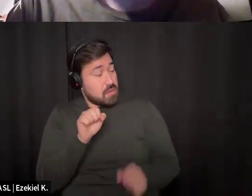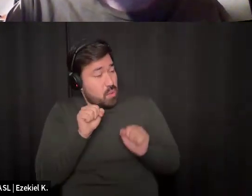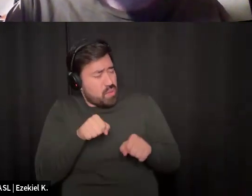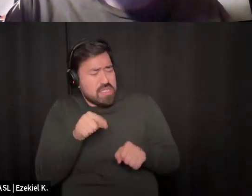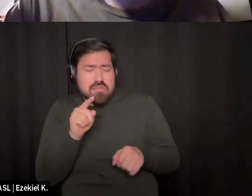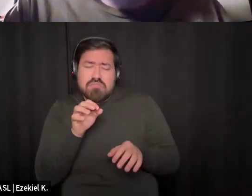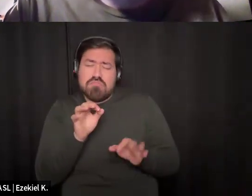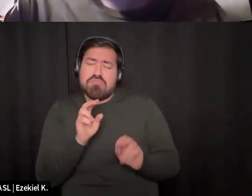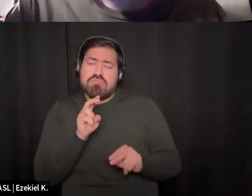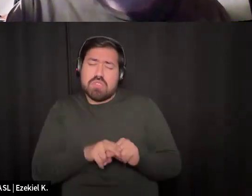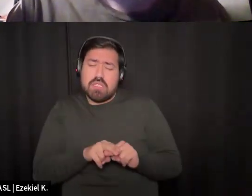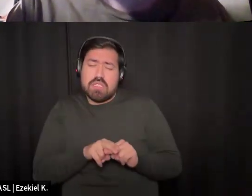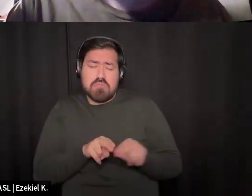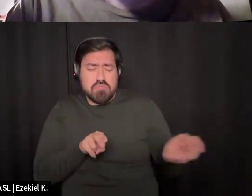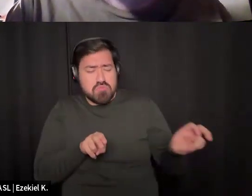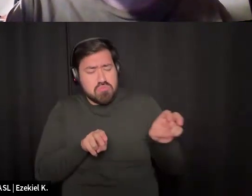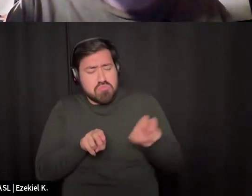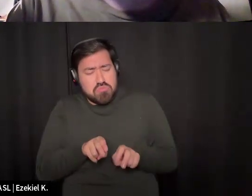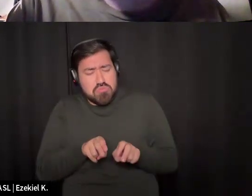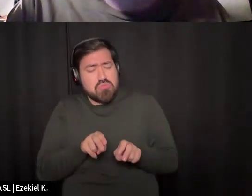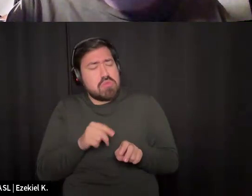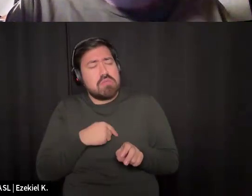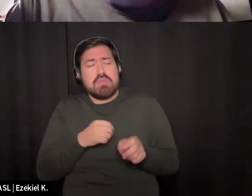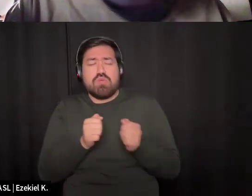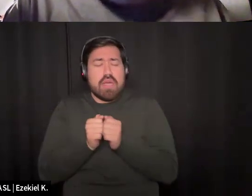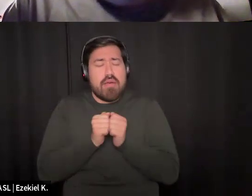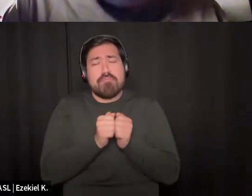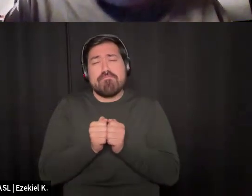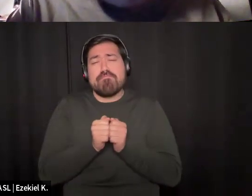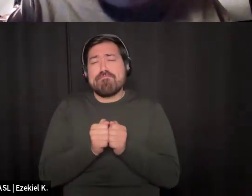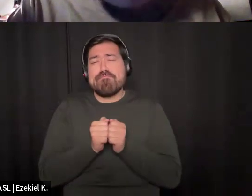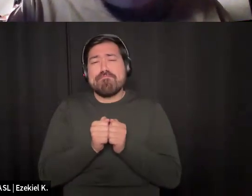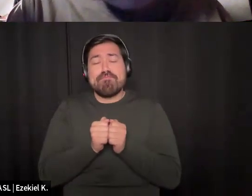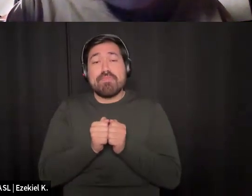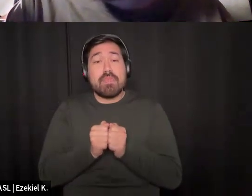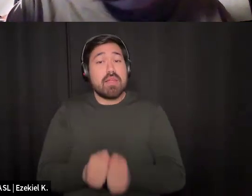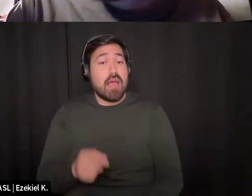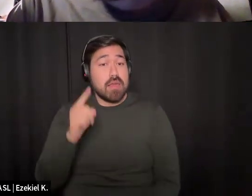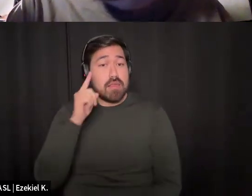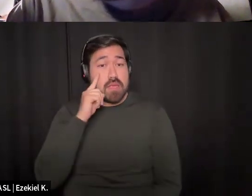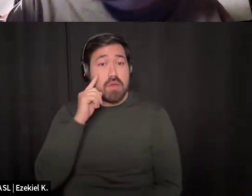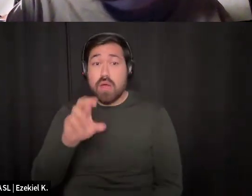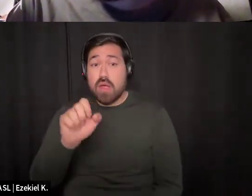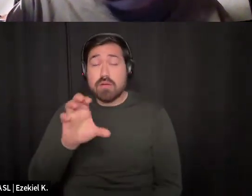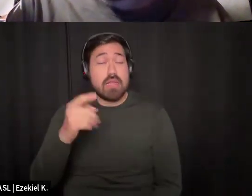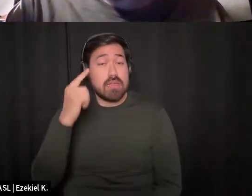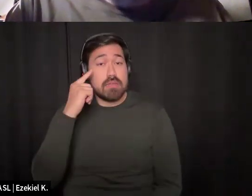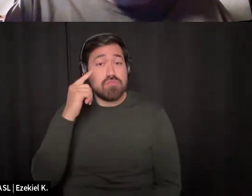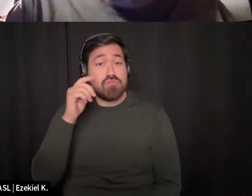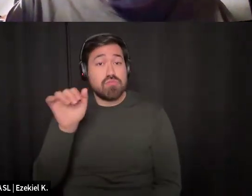under this and be together and listen. Mhm. I think it's important to maybe say as well